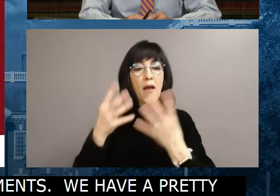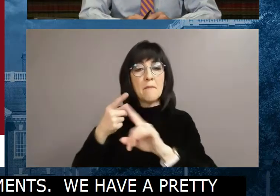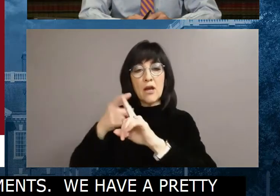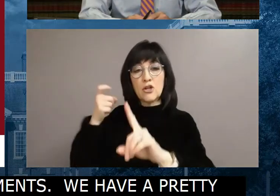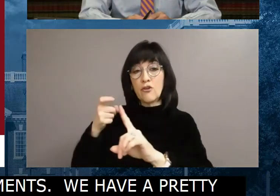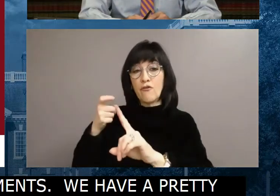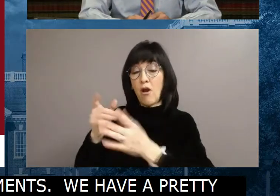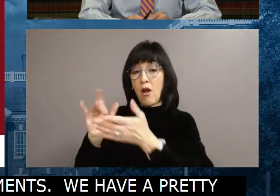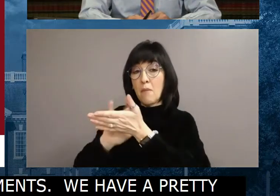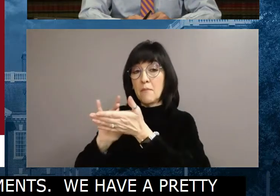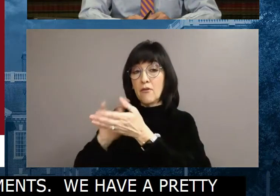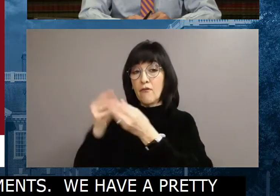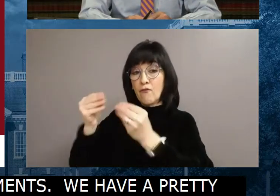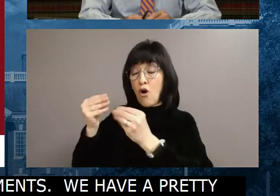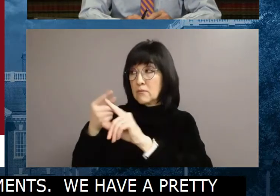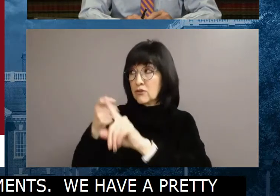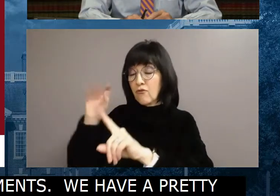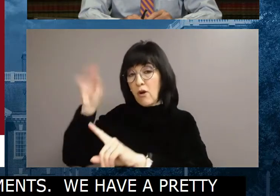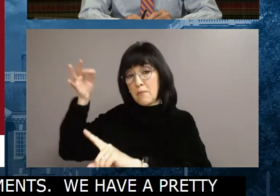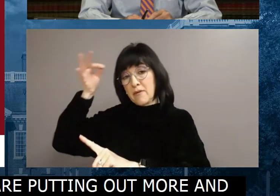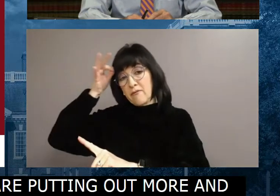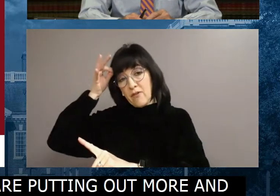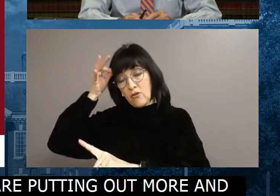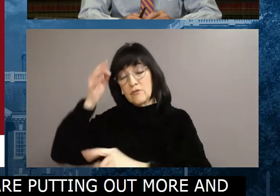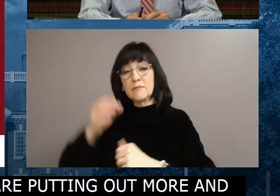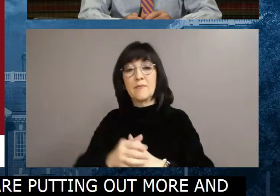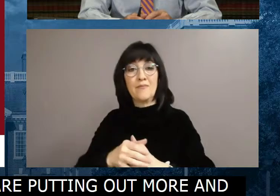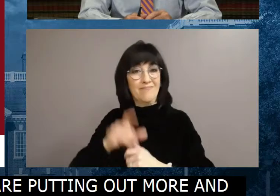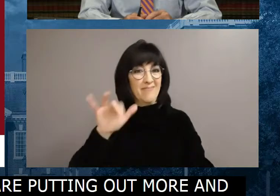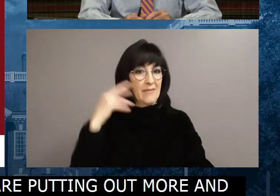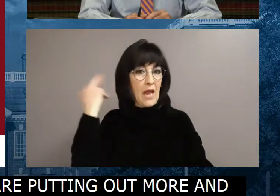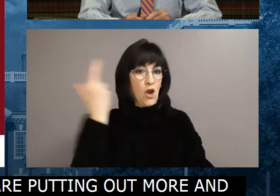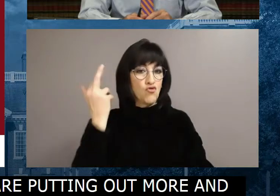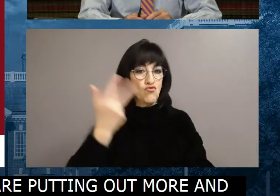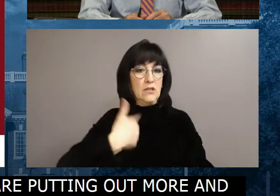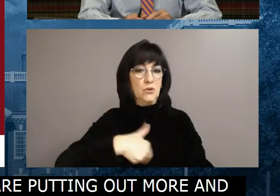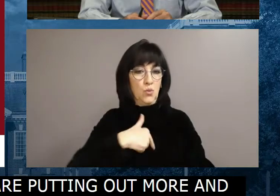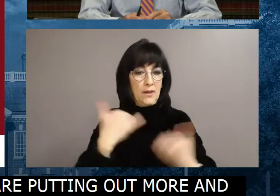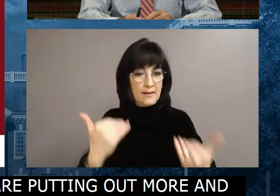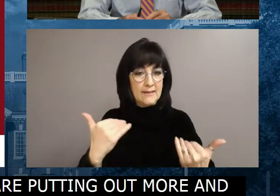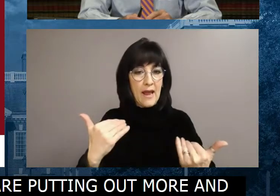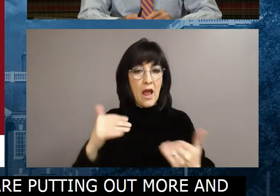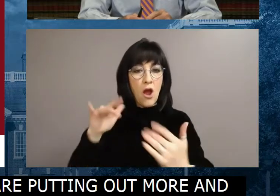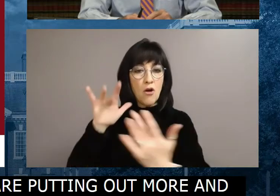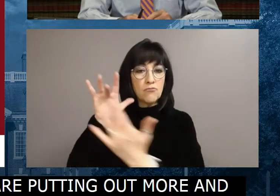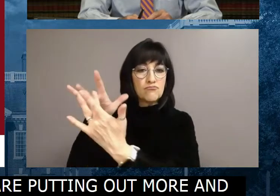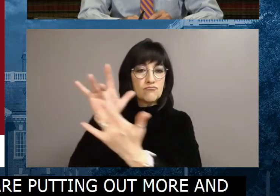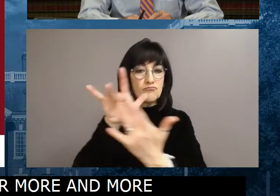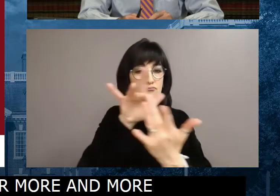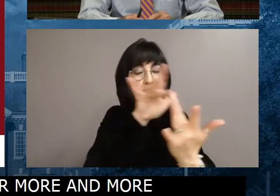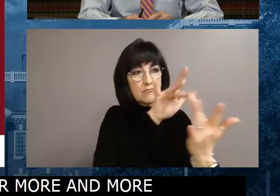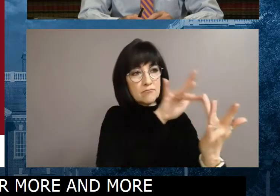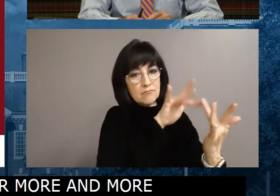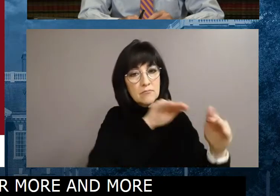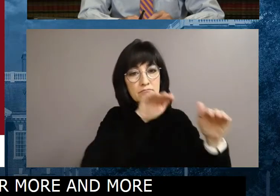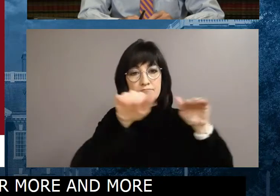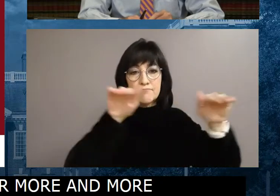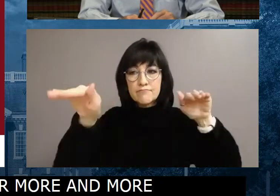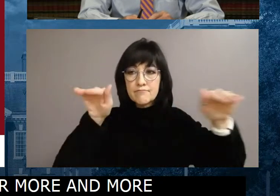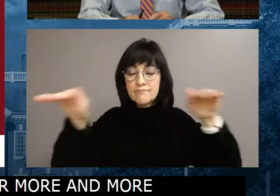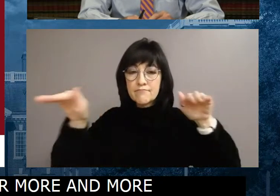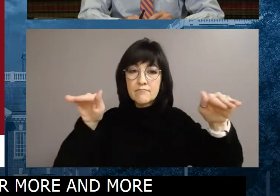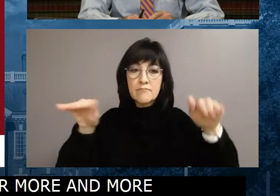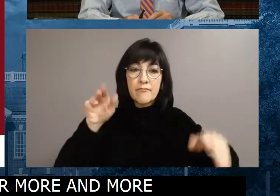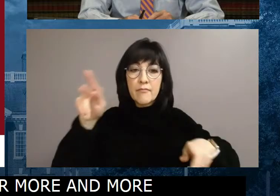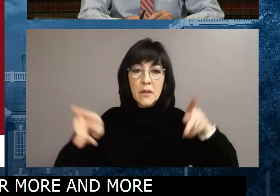We have to put out and offer more and more invitations for people to fill up the appointments that we have at our large